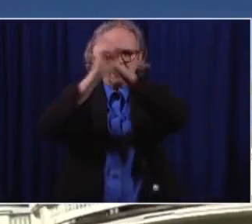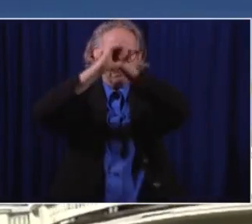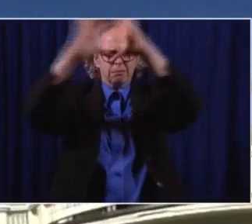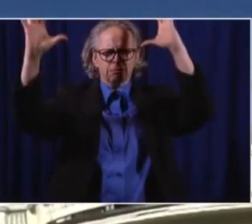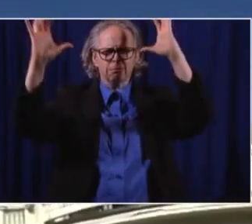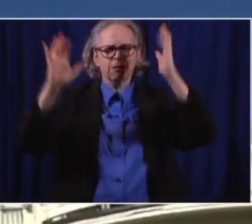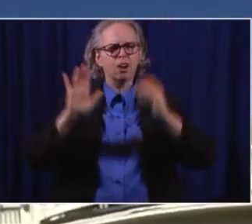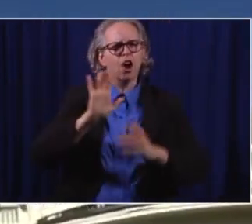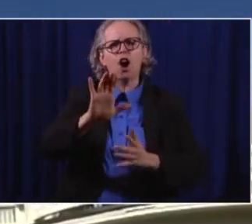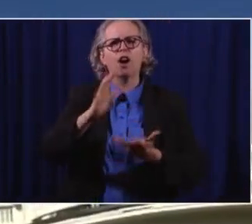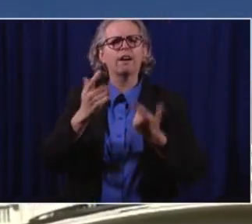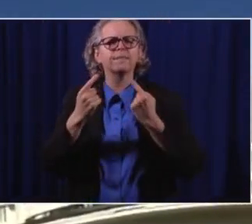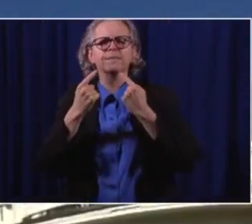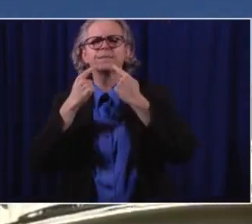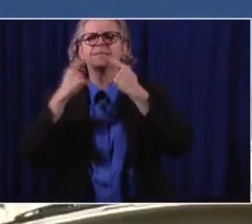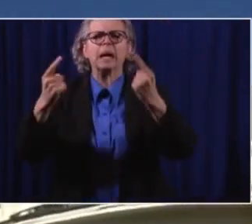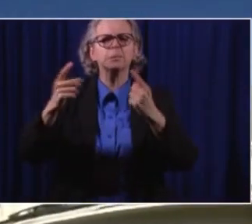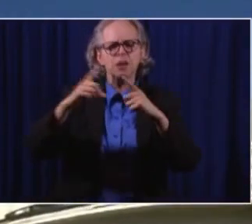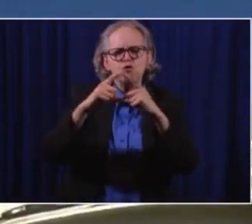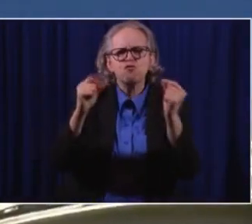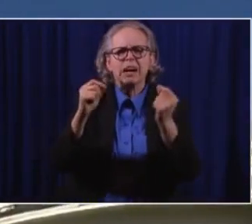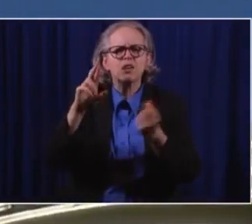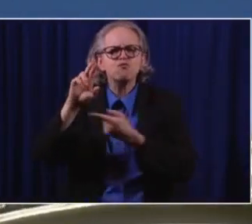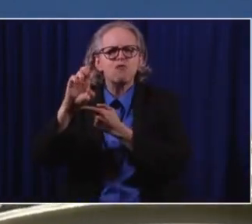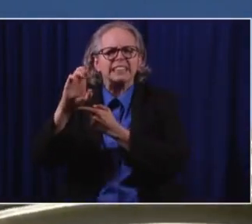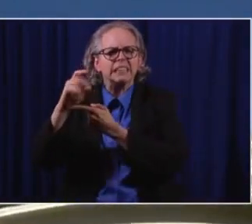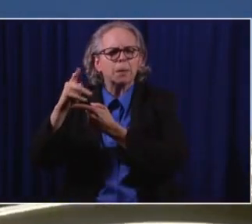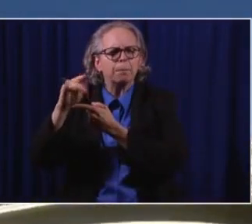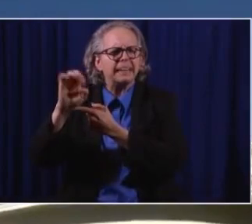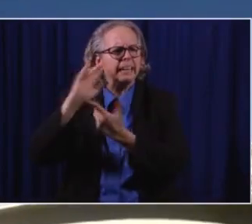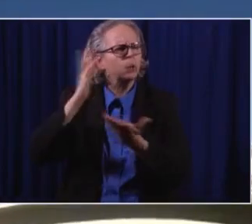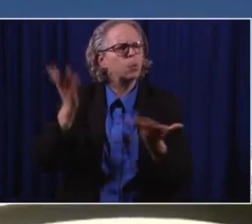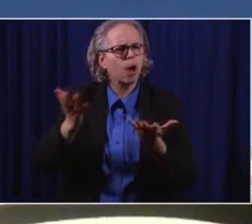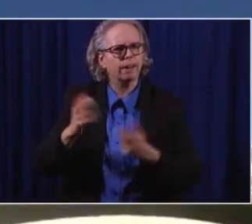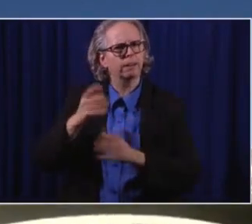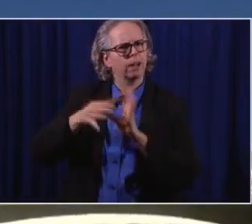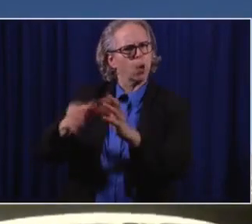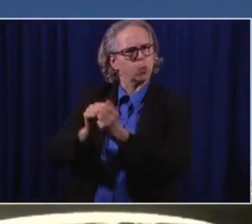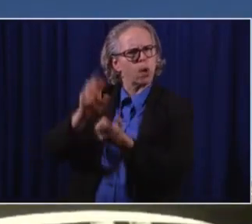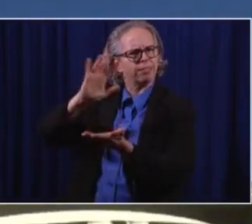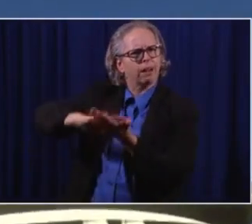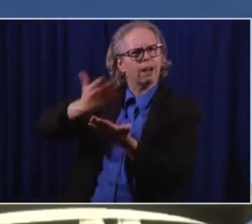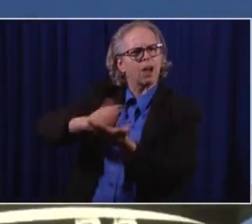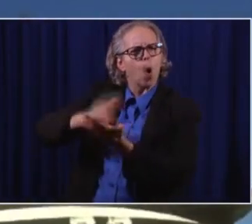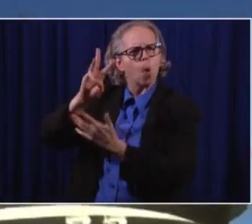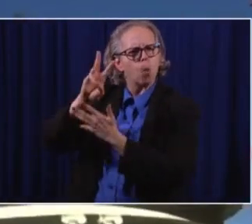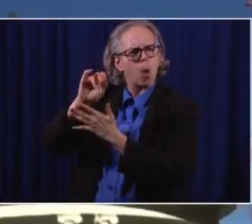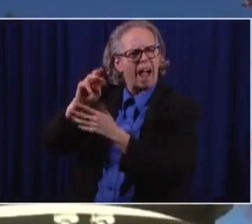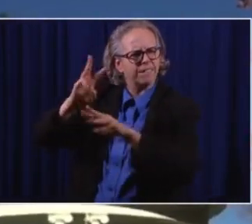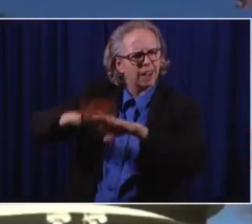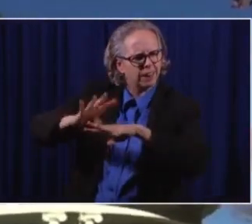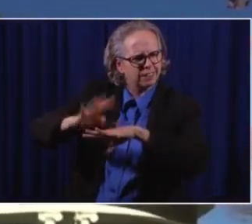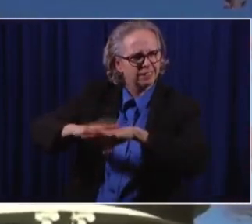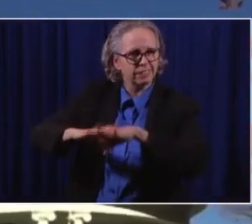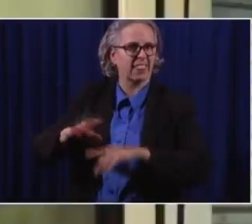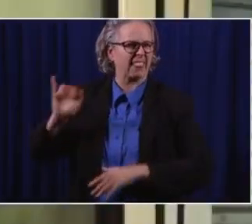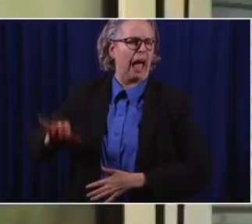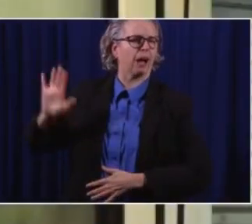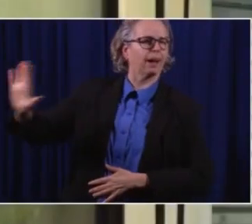favorite recipes, and that was his recipe for waffles. He had this saying, that was his favorite recipe, but he had this